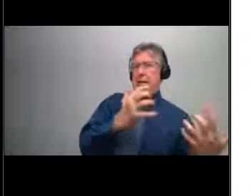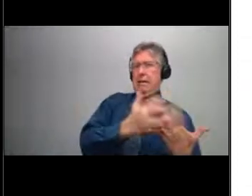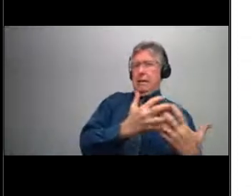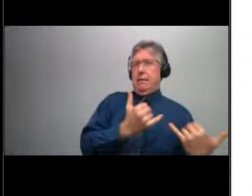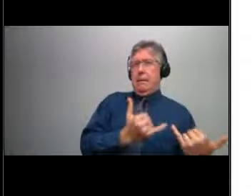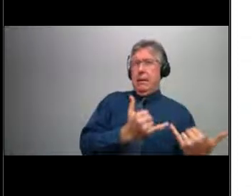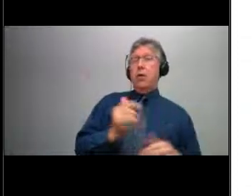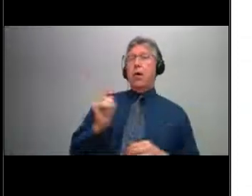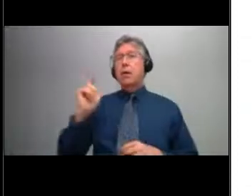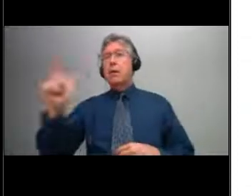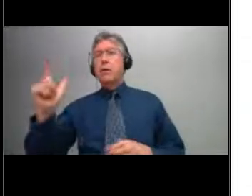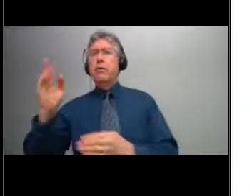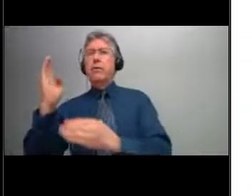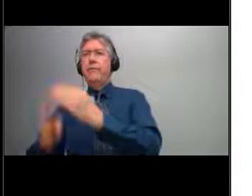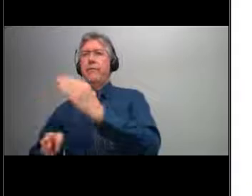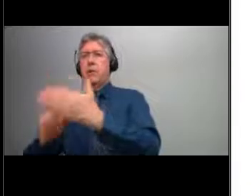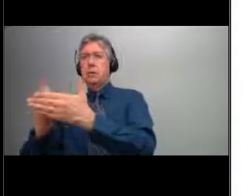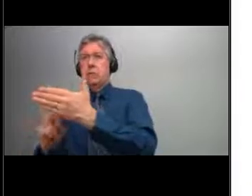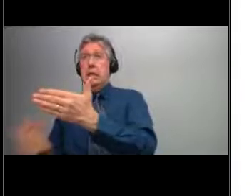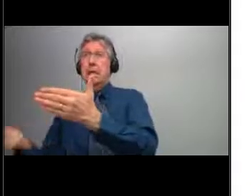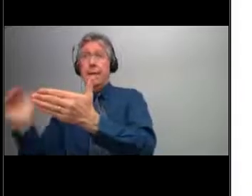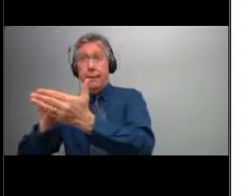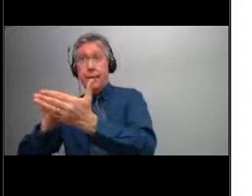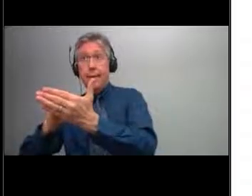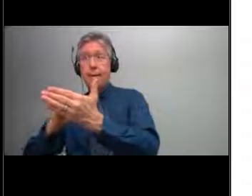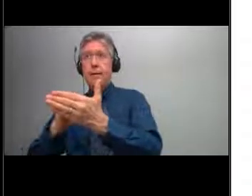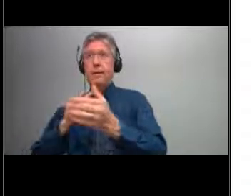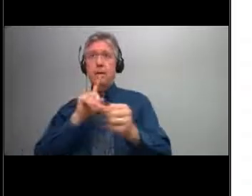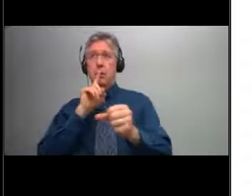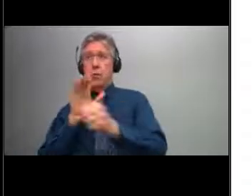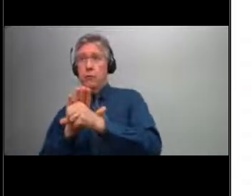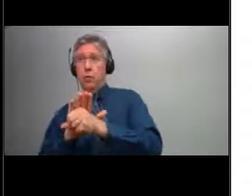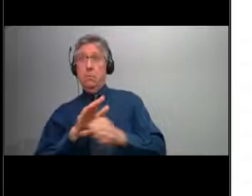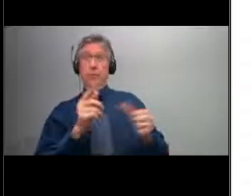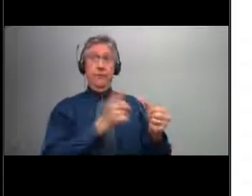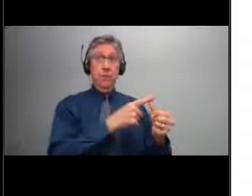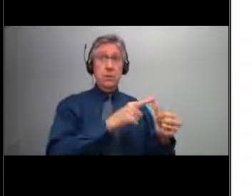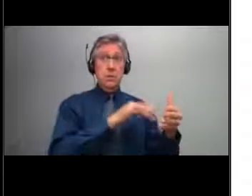during the final design phase to verify the findings of the initial noise study.